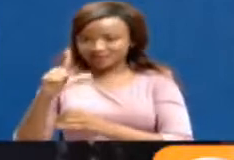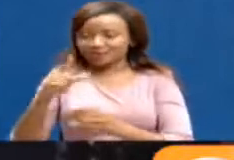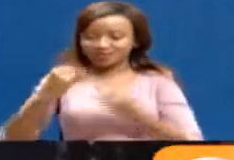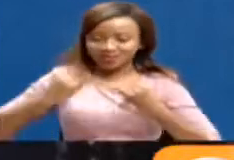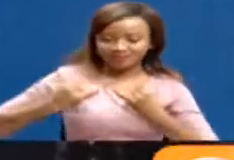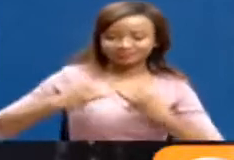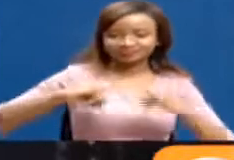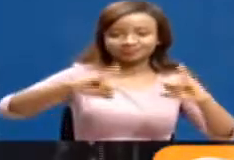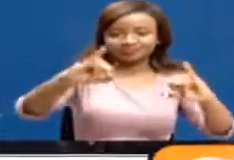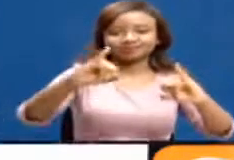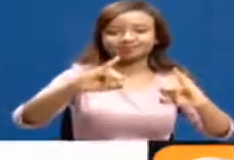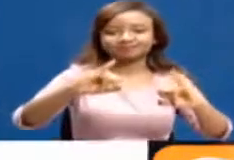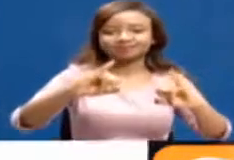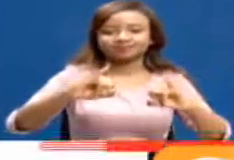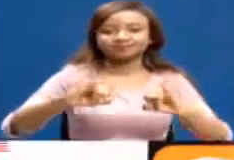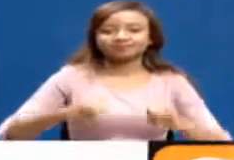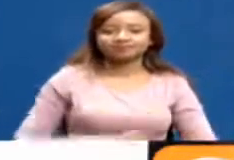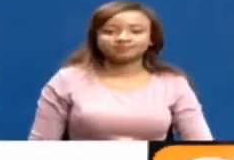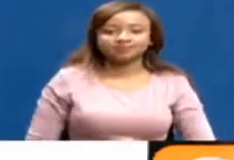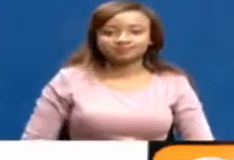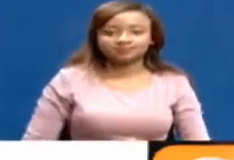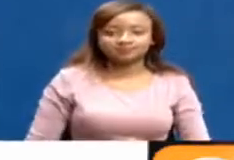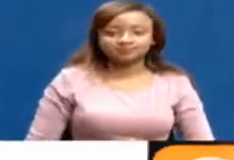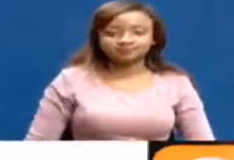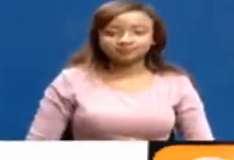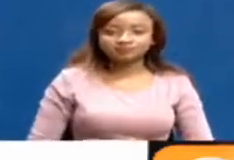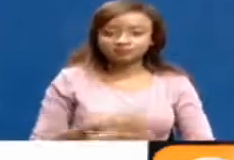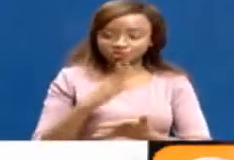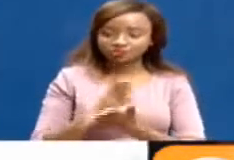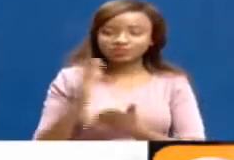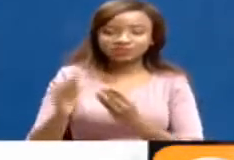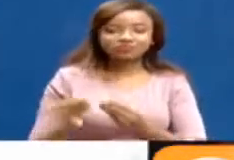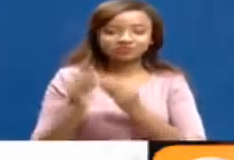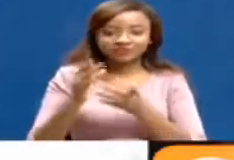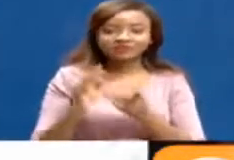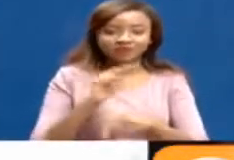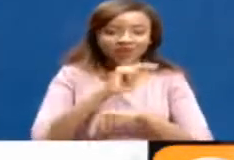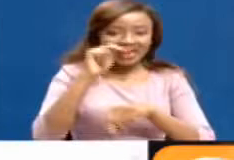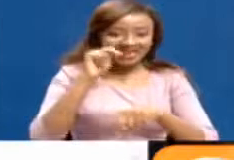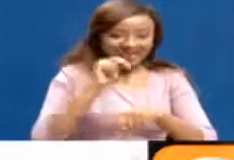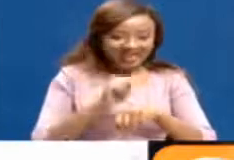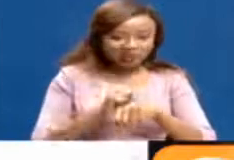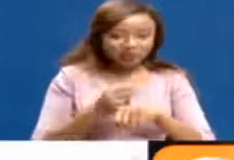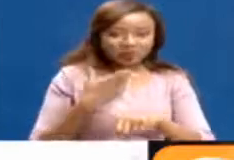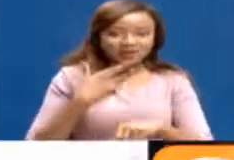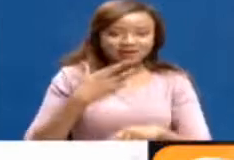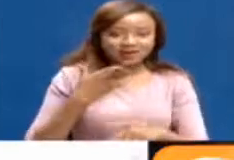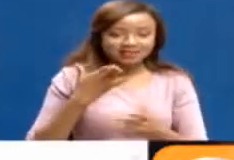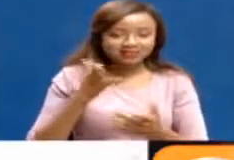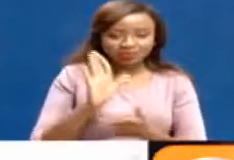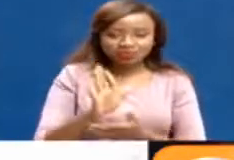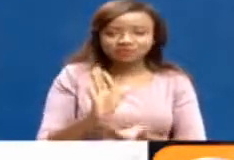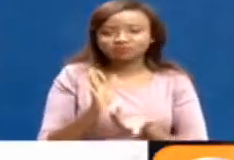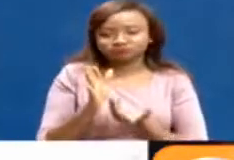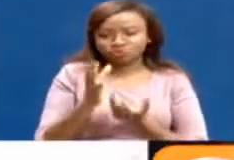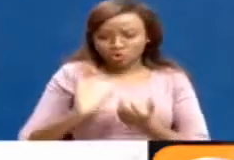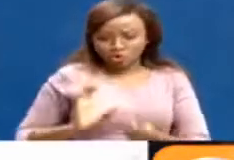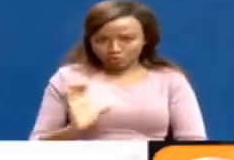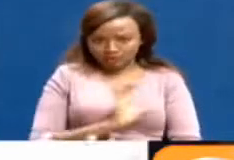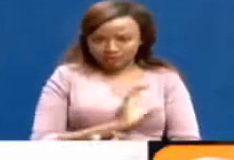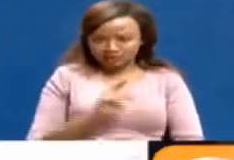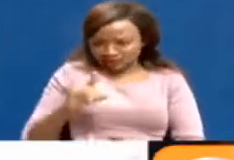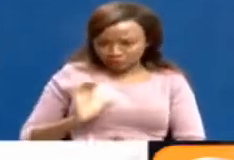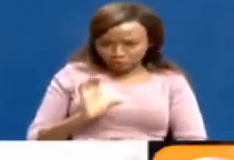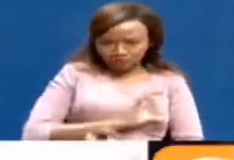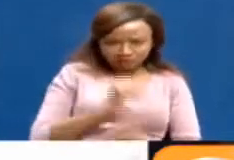of a pandemic. So it provides for a national, response committee and how that committee works with the counties.